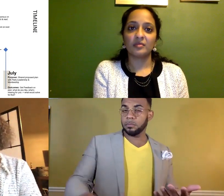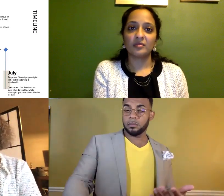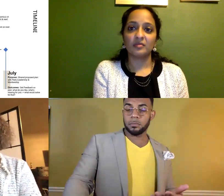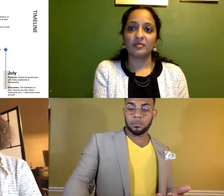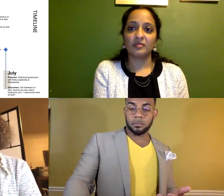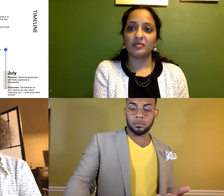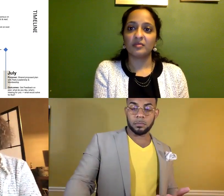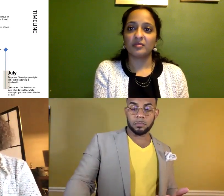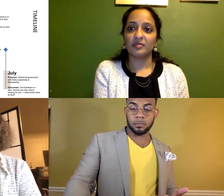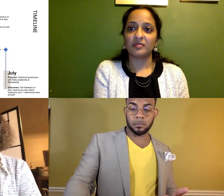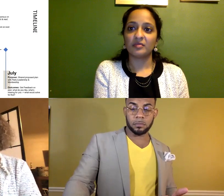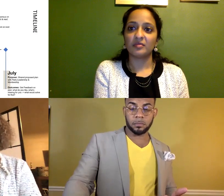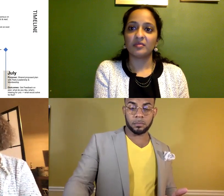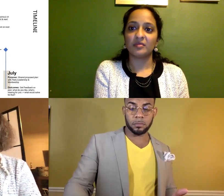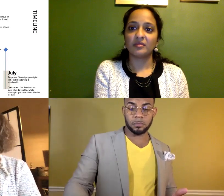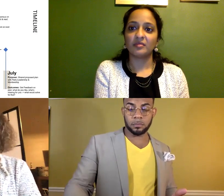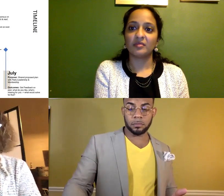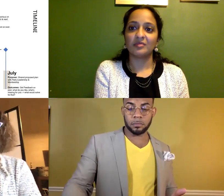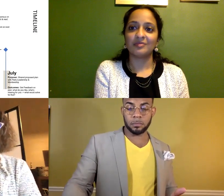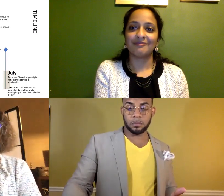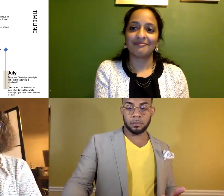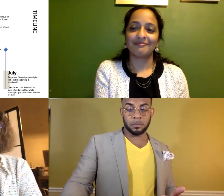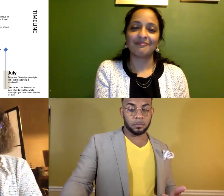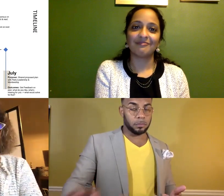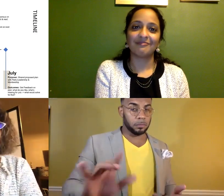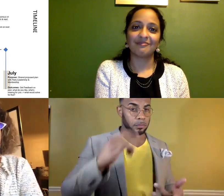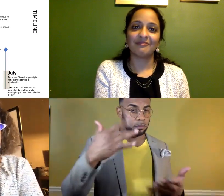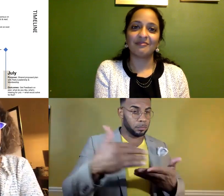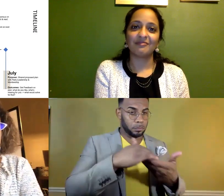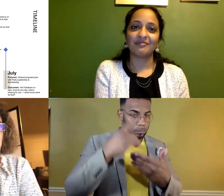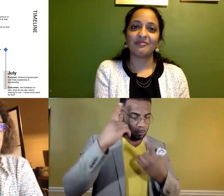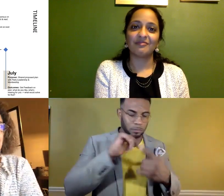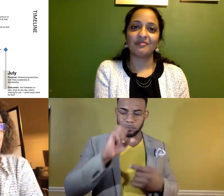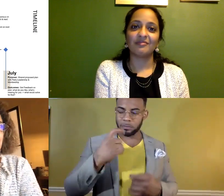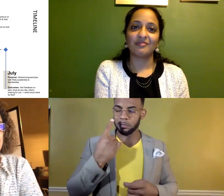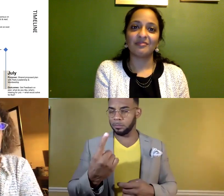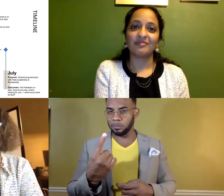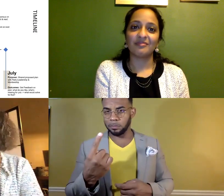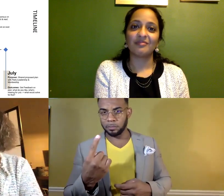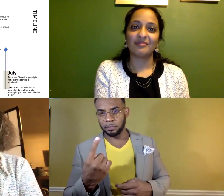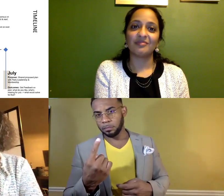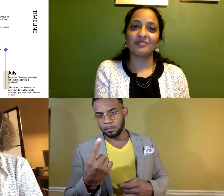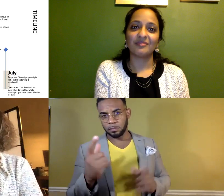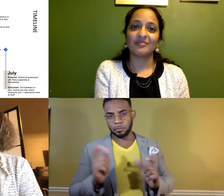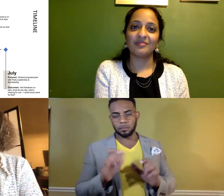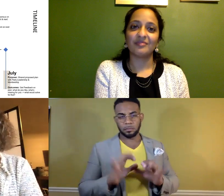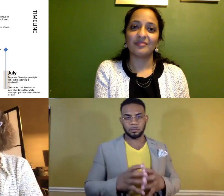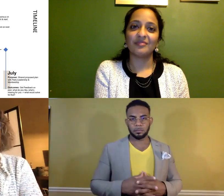what comes out of it is more of a collective thinking, not just one, a small group.